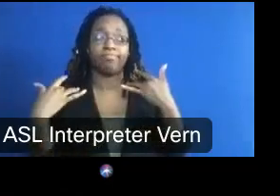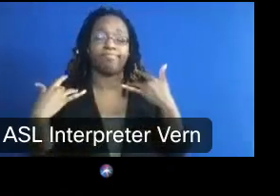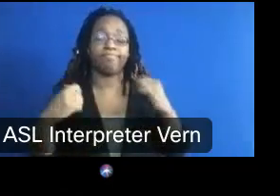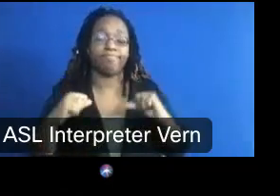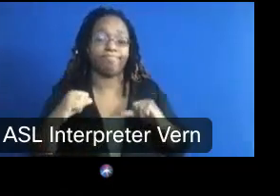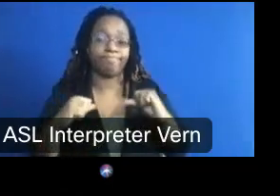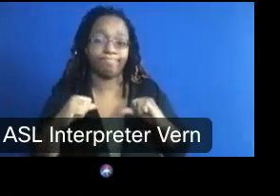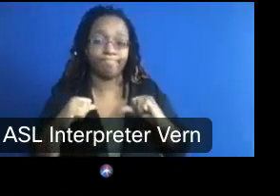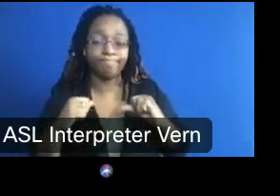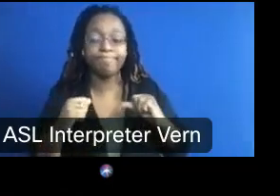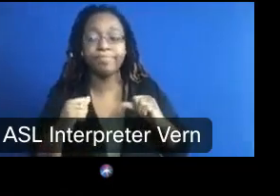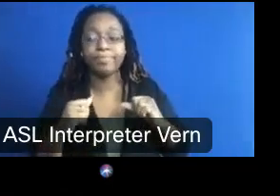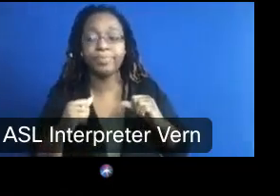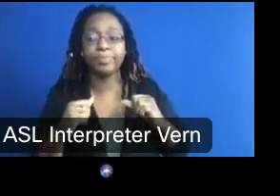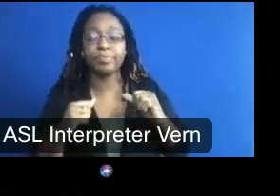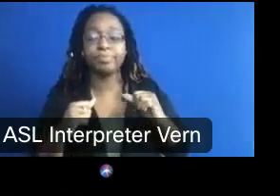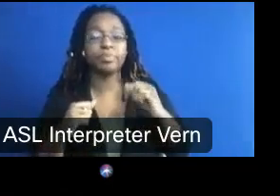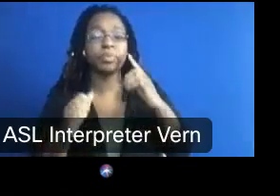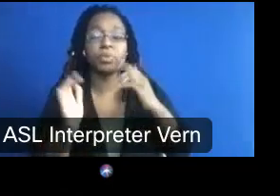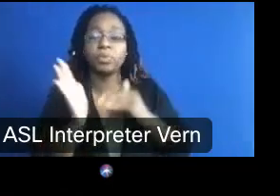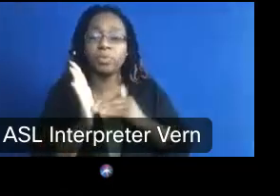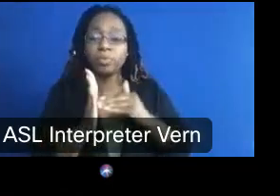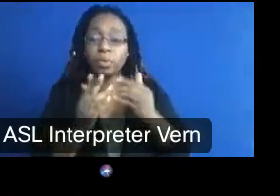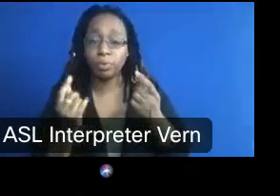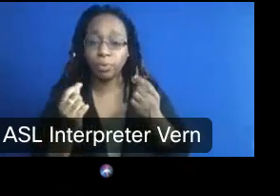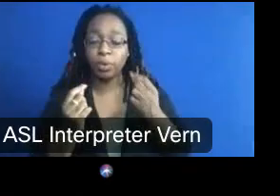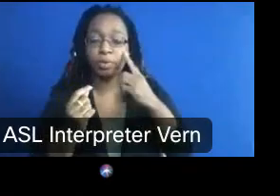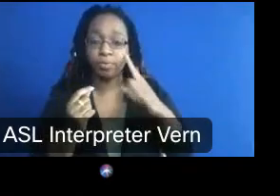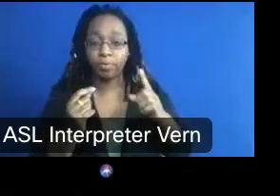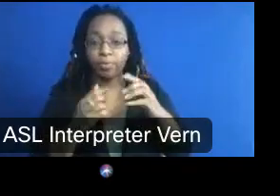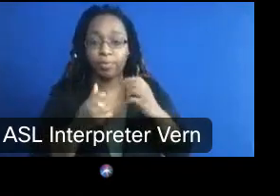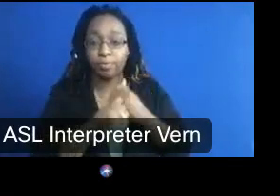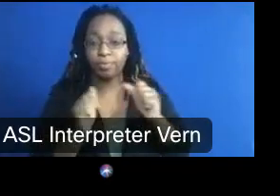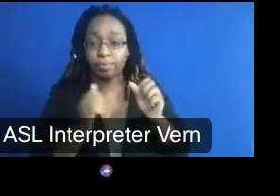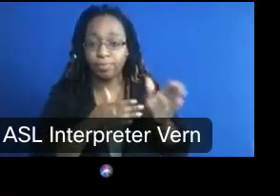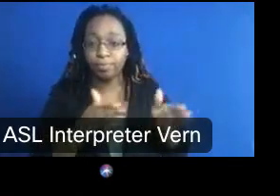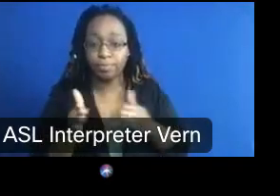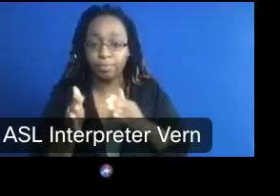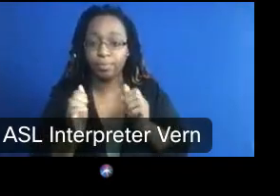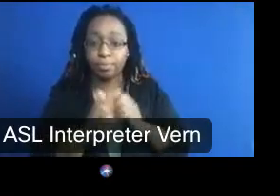many times when I would do safety planning with many of the